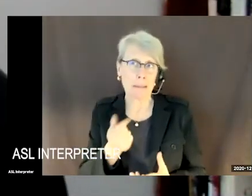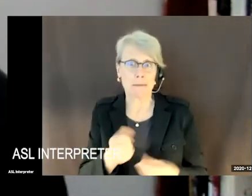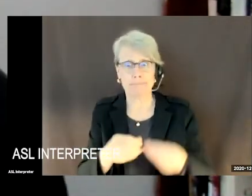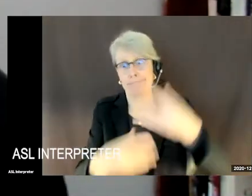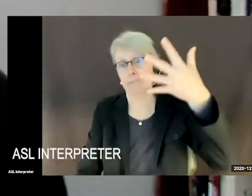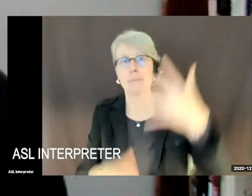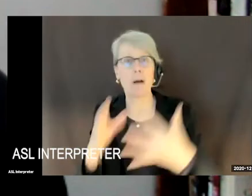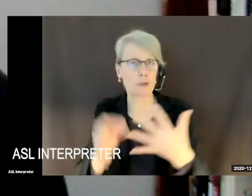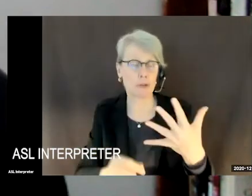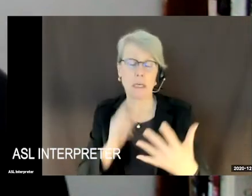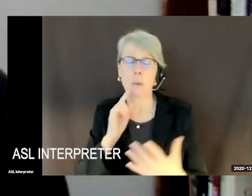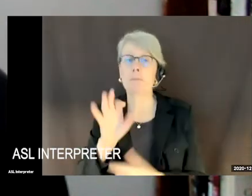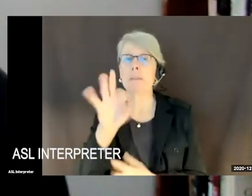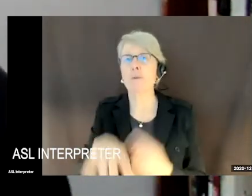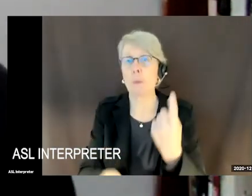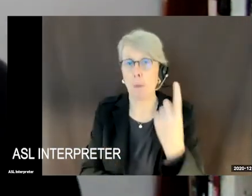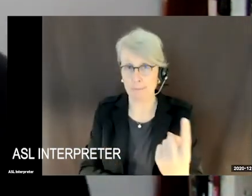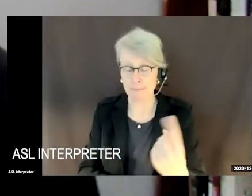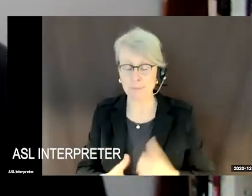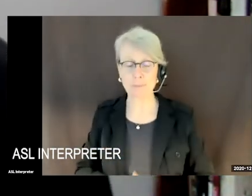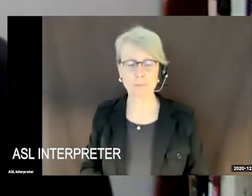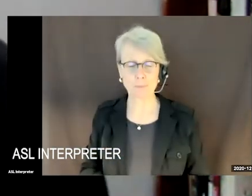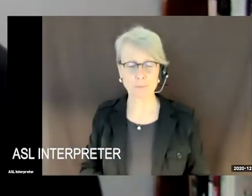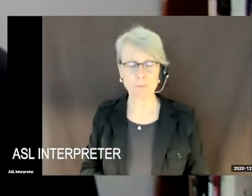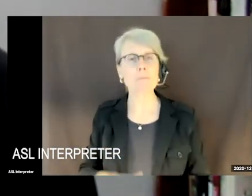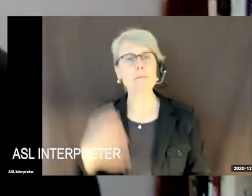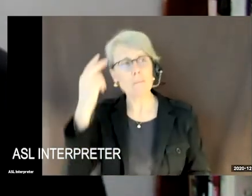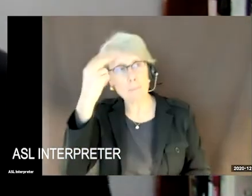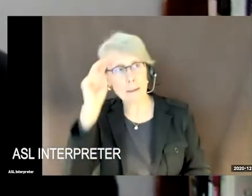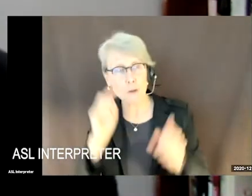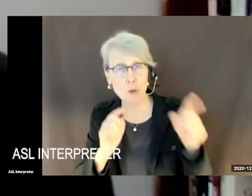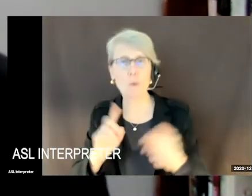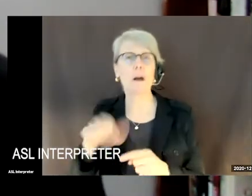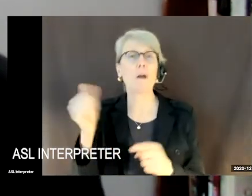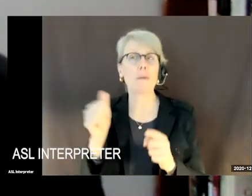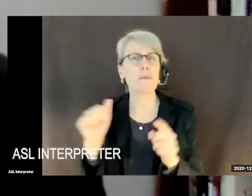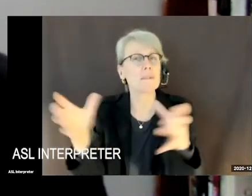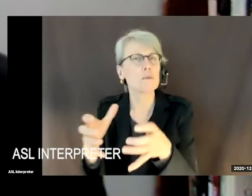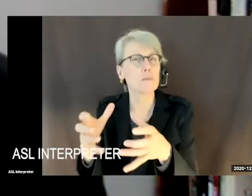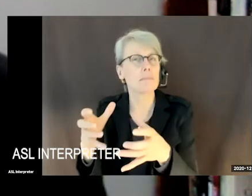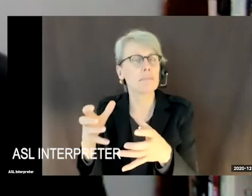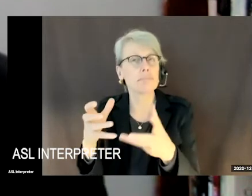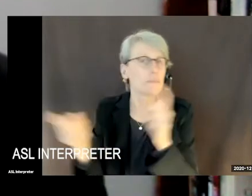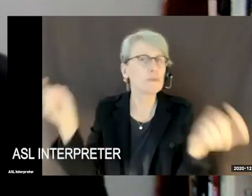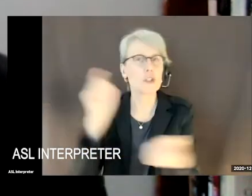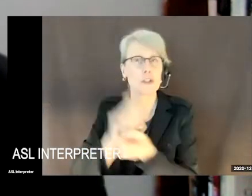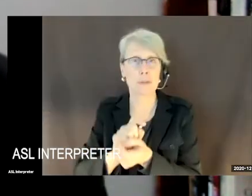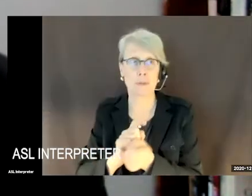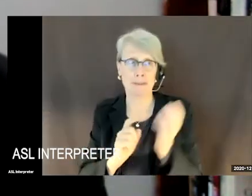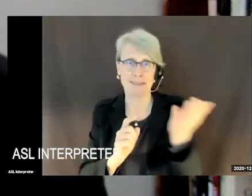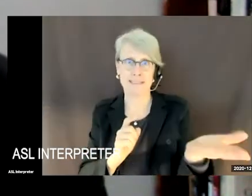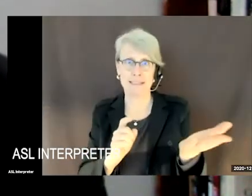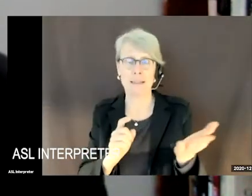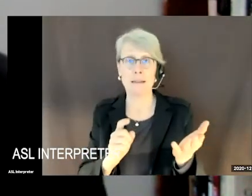I'll mention just one. And it's always interested me that in Mexico and these other processes, here's the